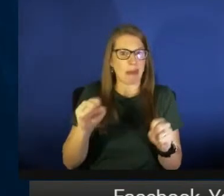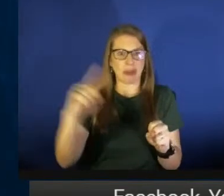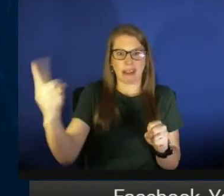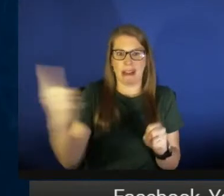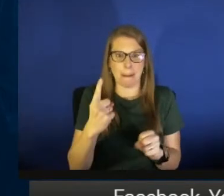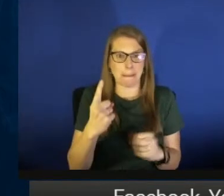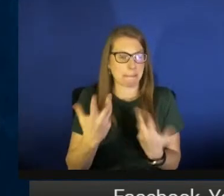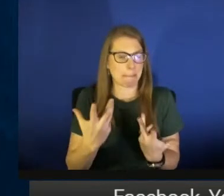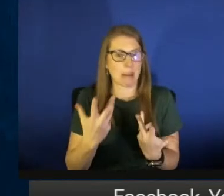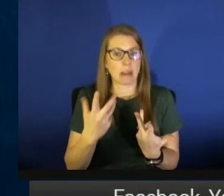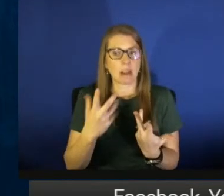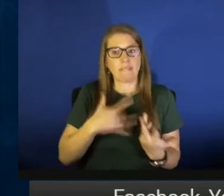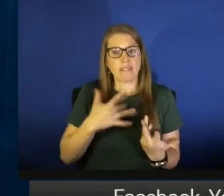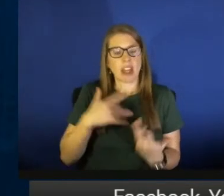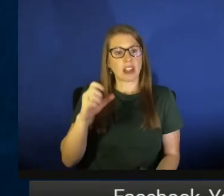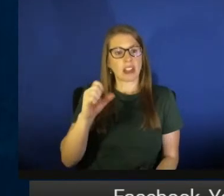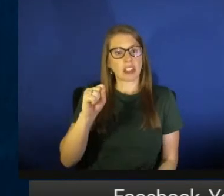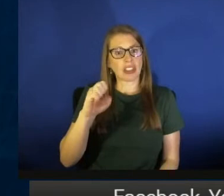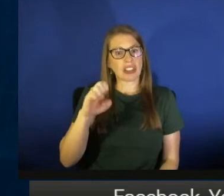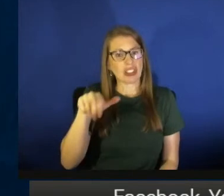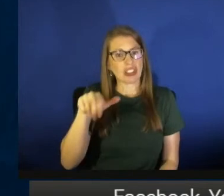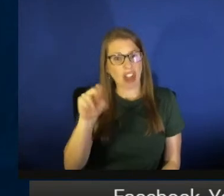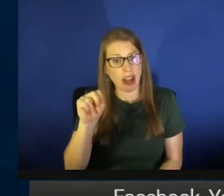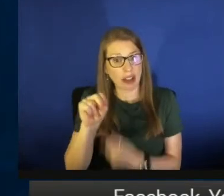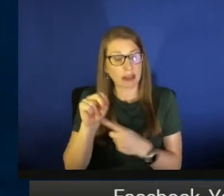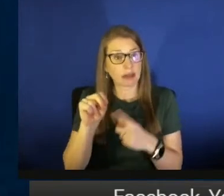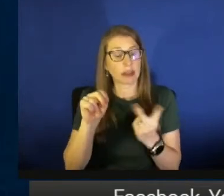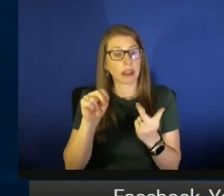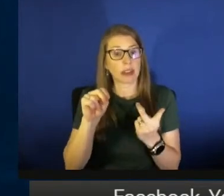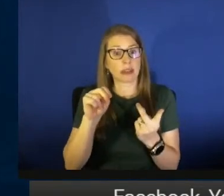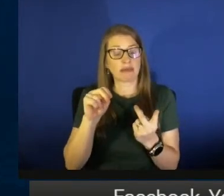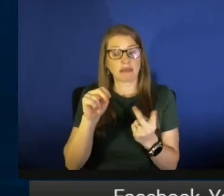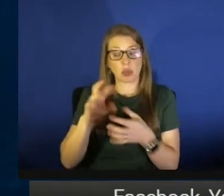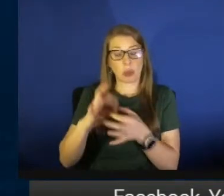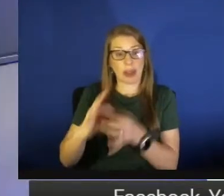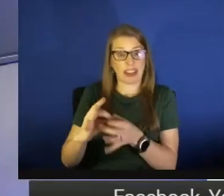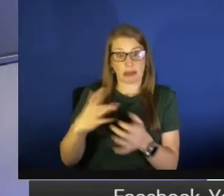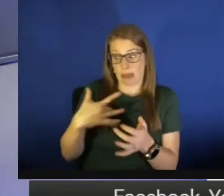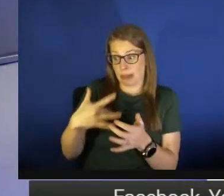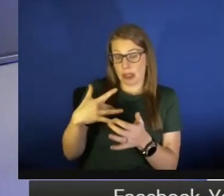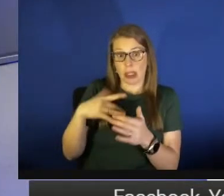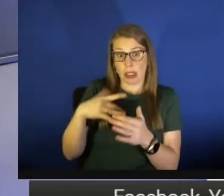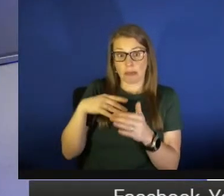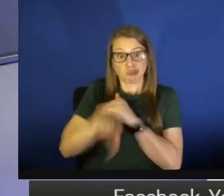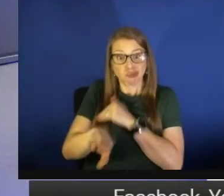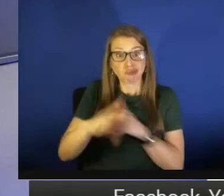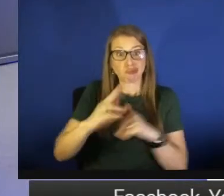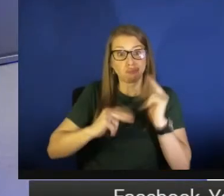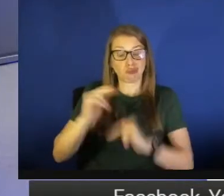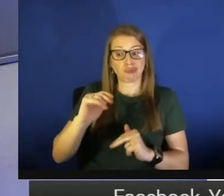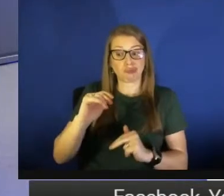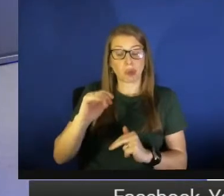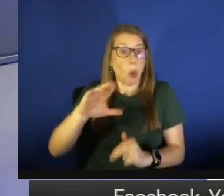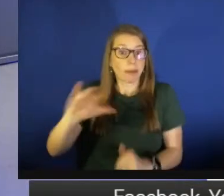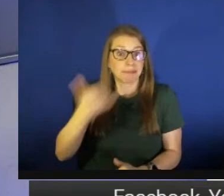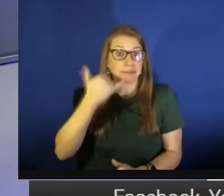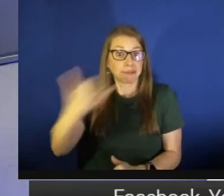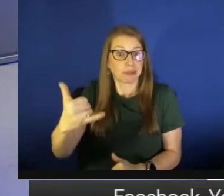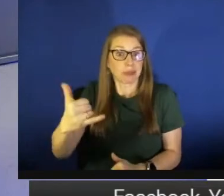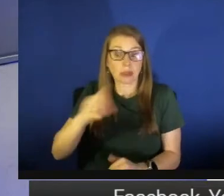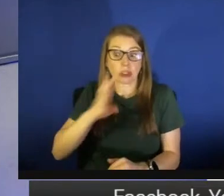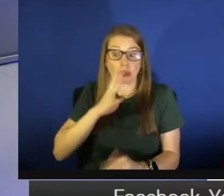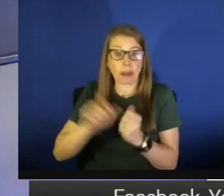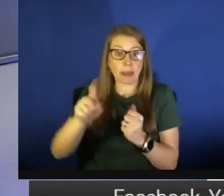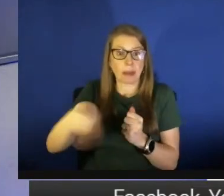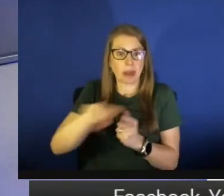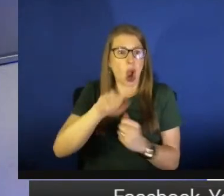the relationships with the people that you would normally be able to pick up a phone and call and walk into their building and talk to? It was hard to reach people to tell those stories.